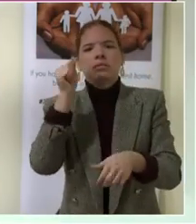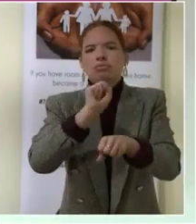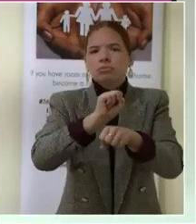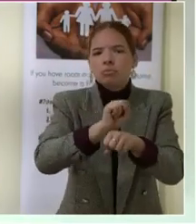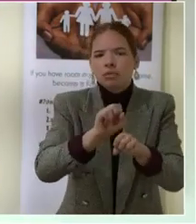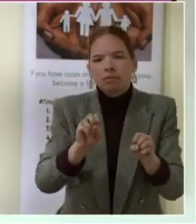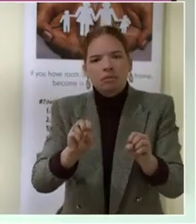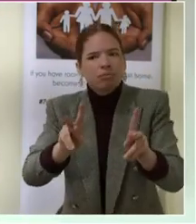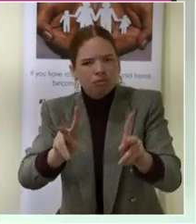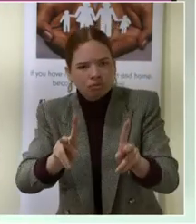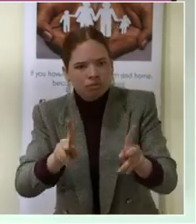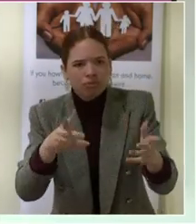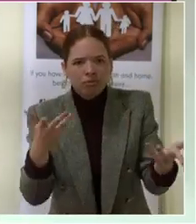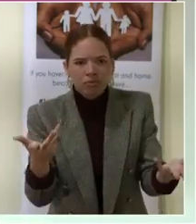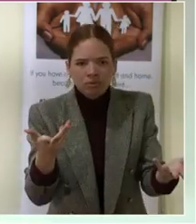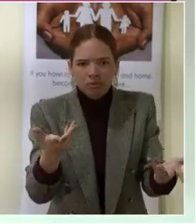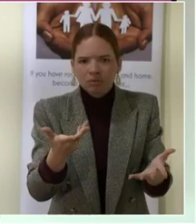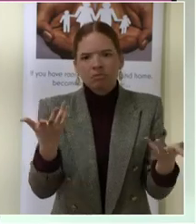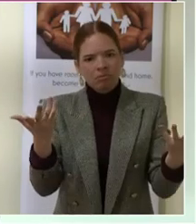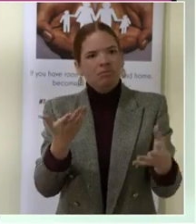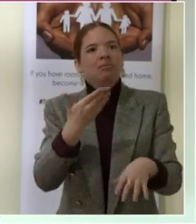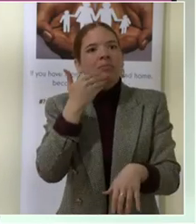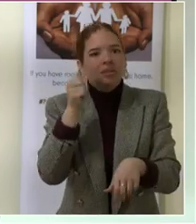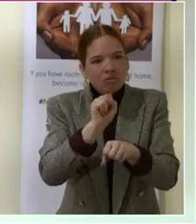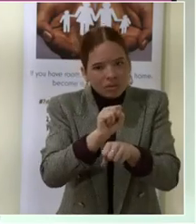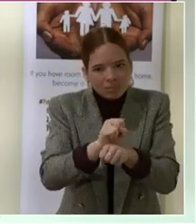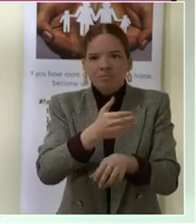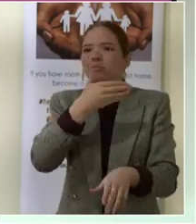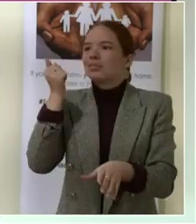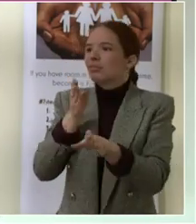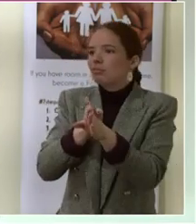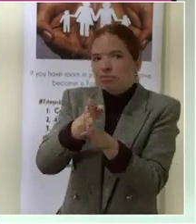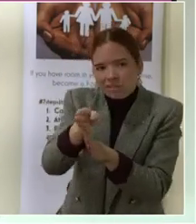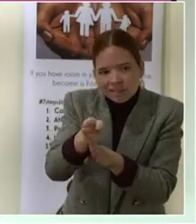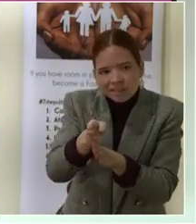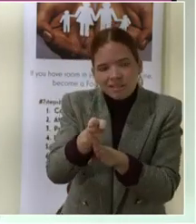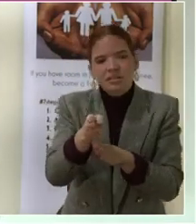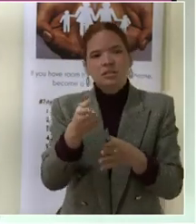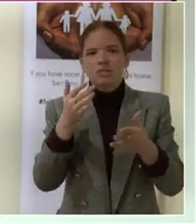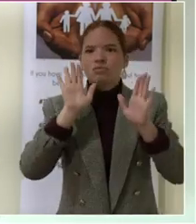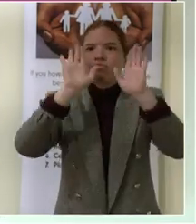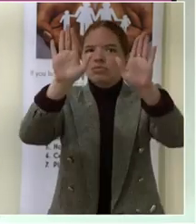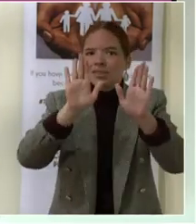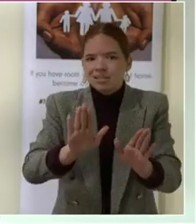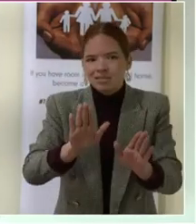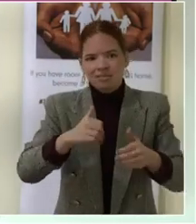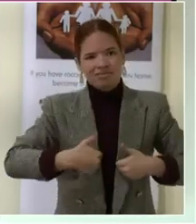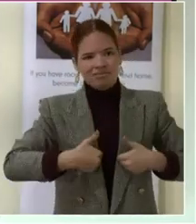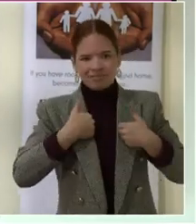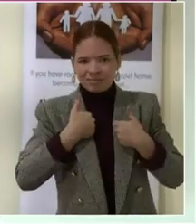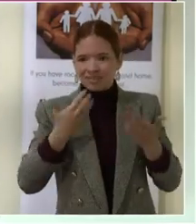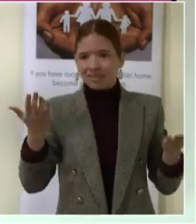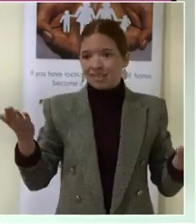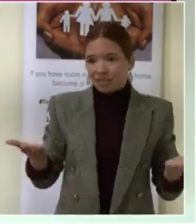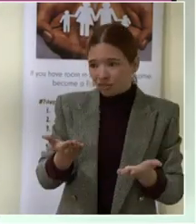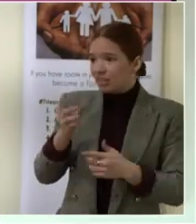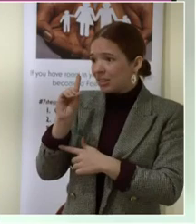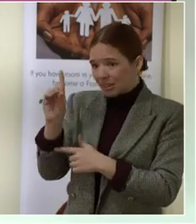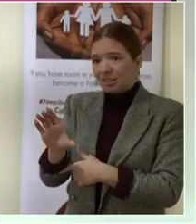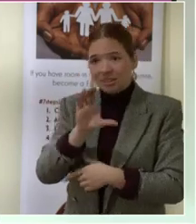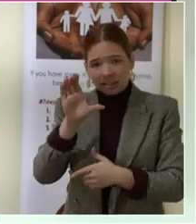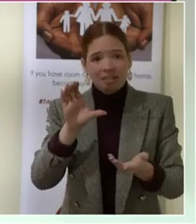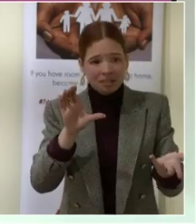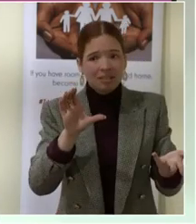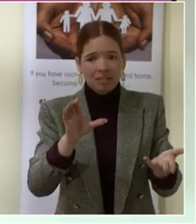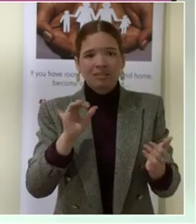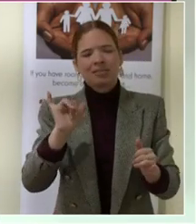and careers that are going to give you a great life right here in Washington, D.C. So congratulations on your